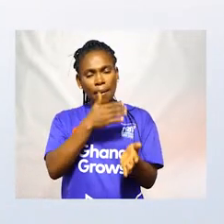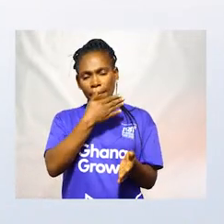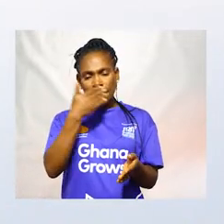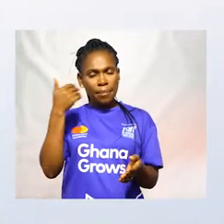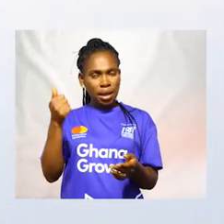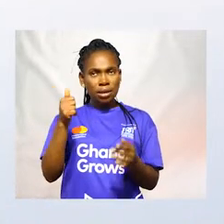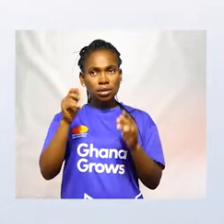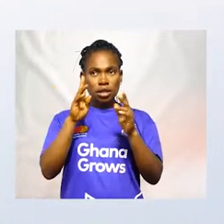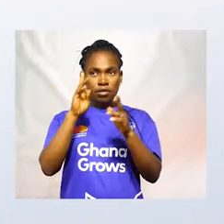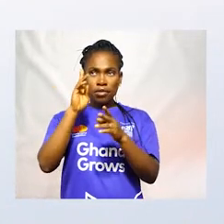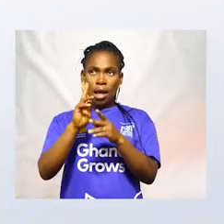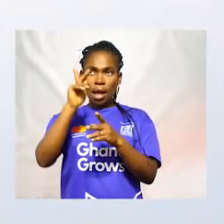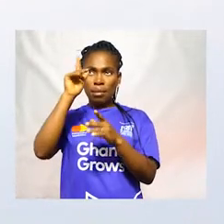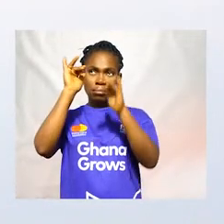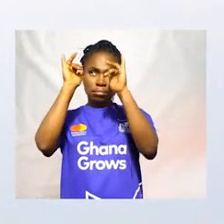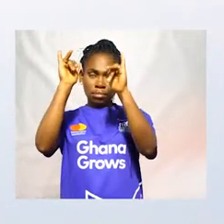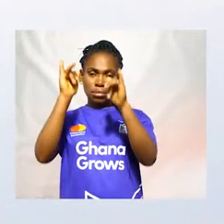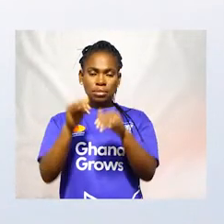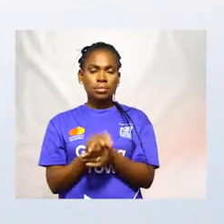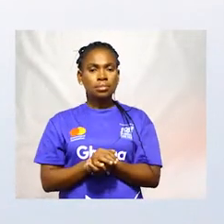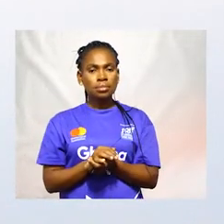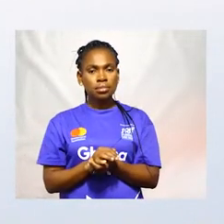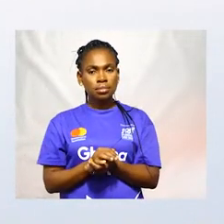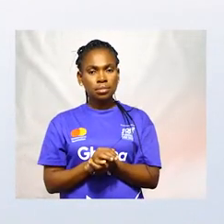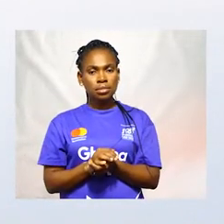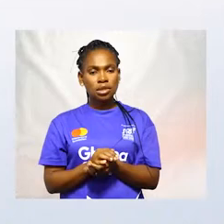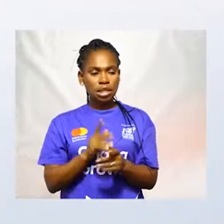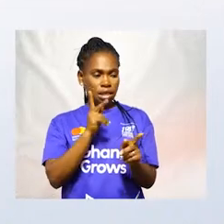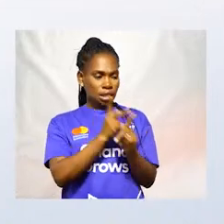staying at the top? Keep great minds around you.